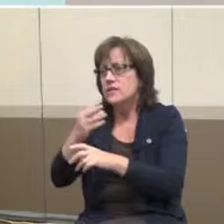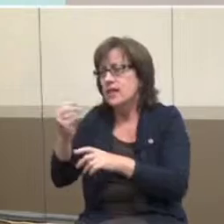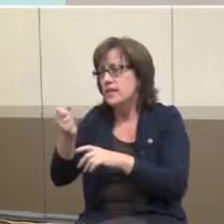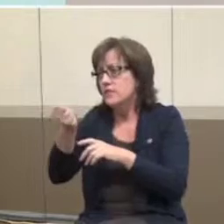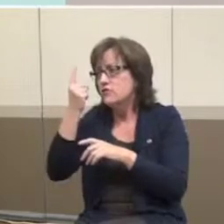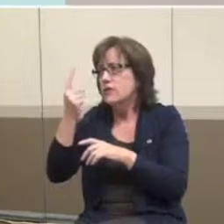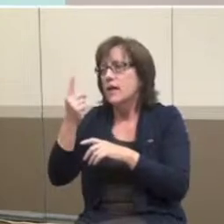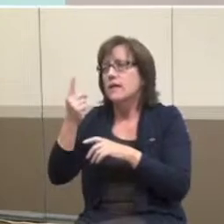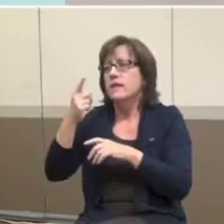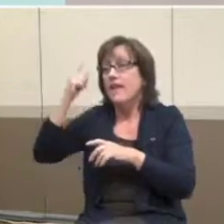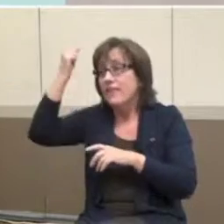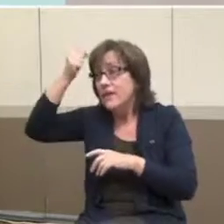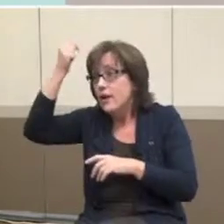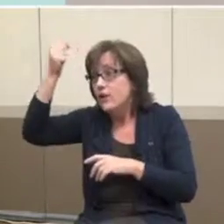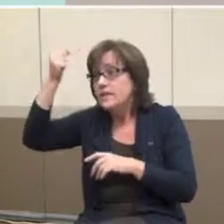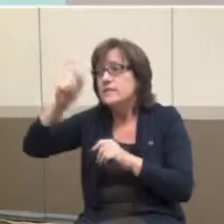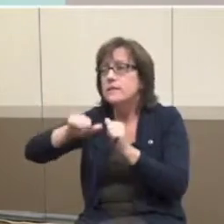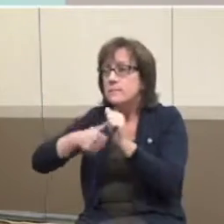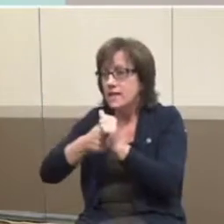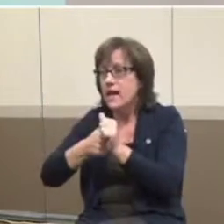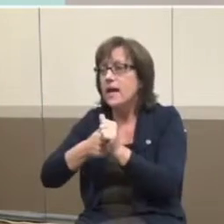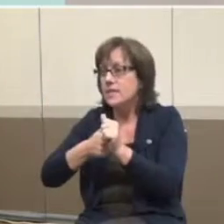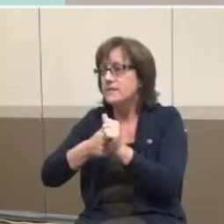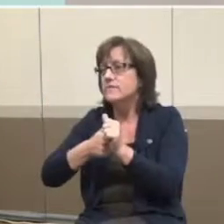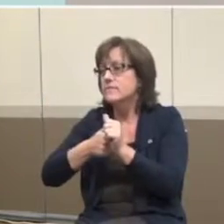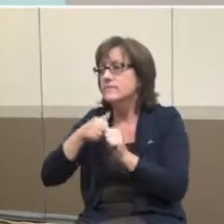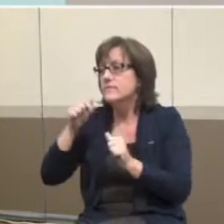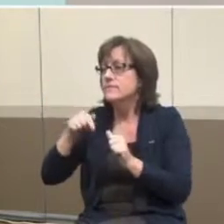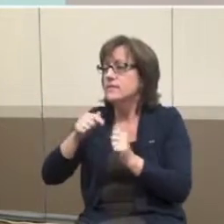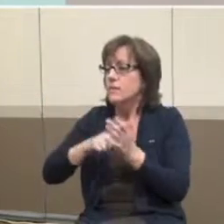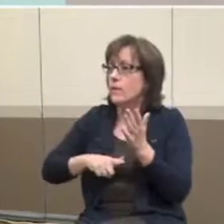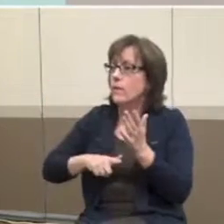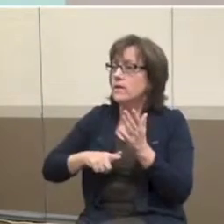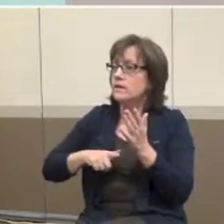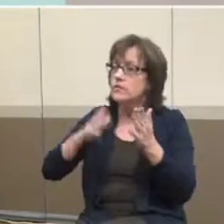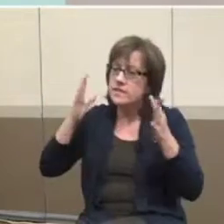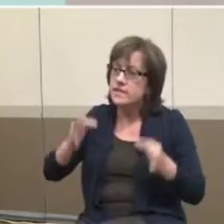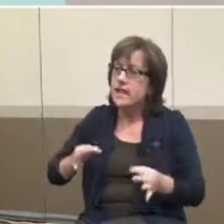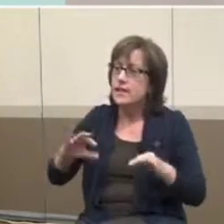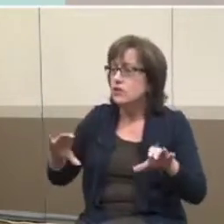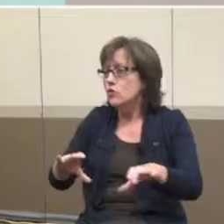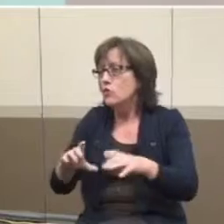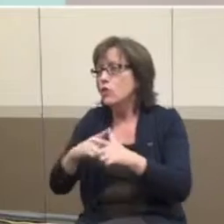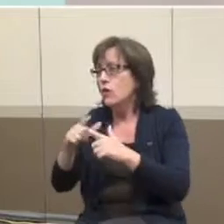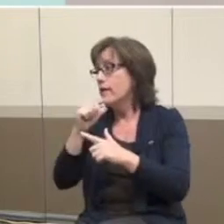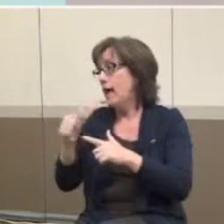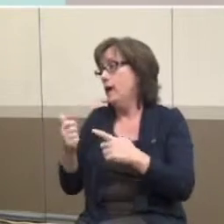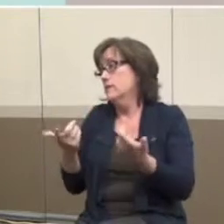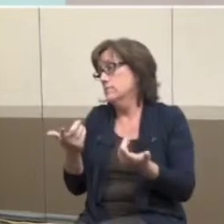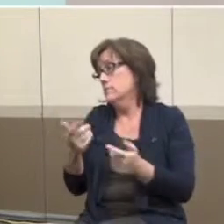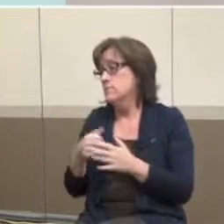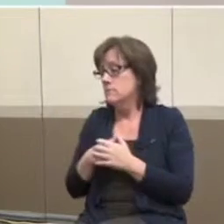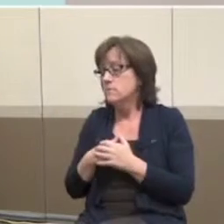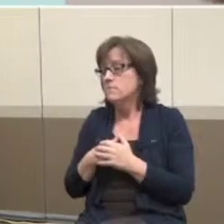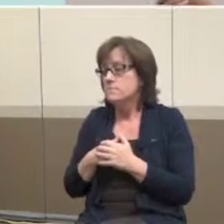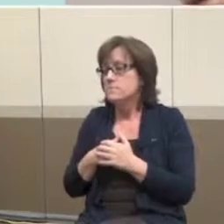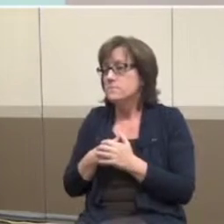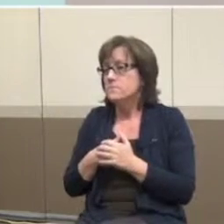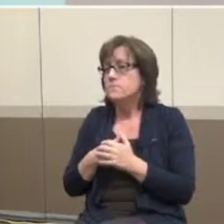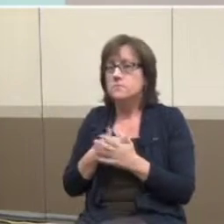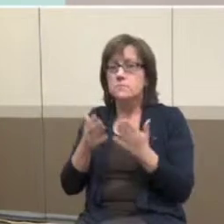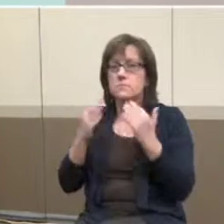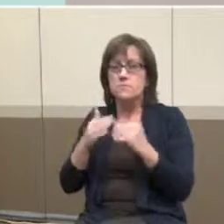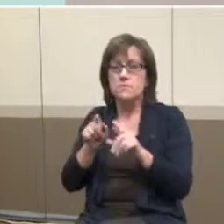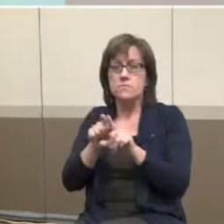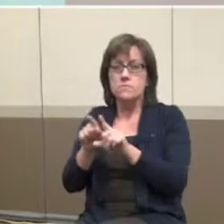and understand, and theories behind what you choose to do or not choose to do.